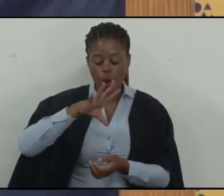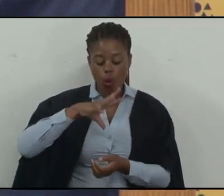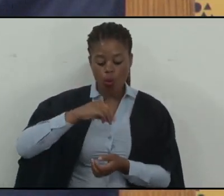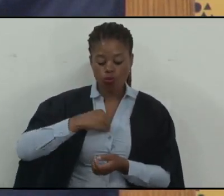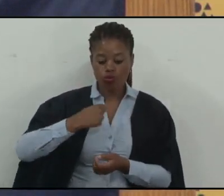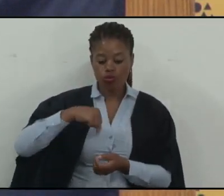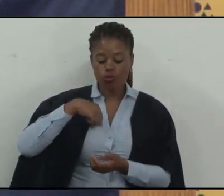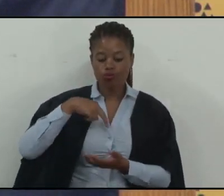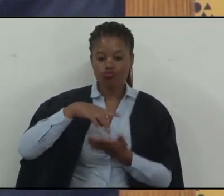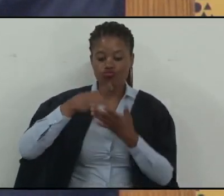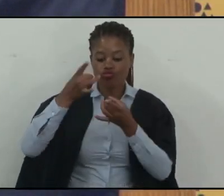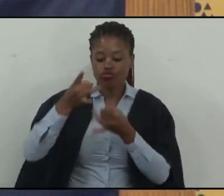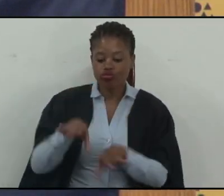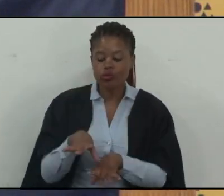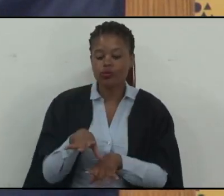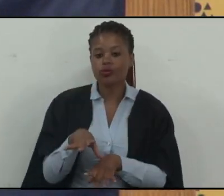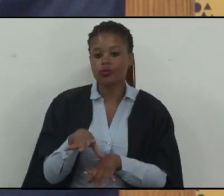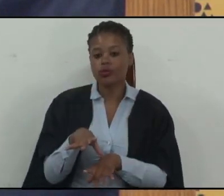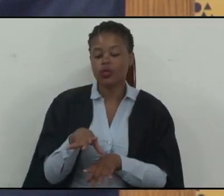lose